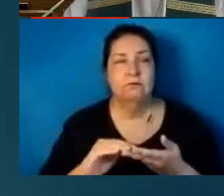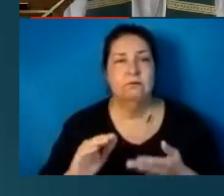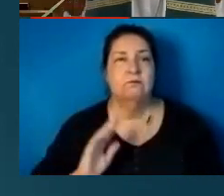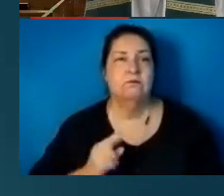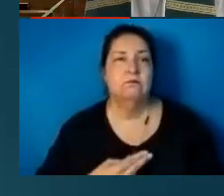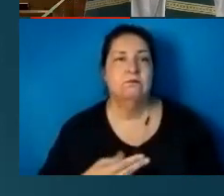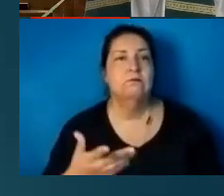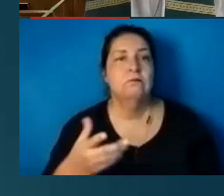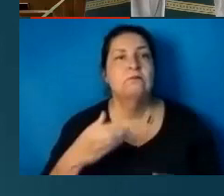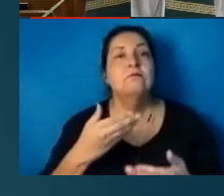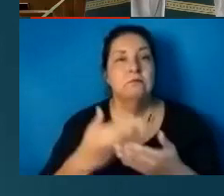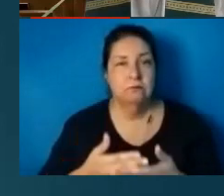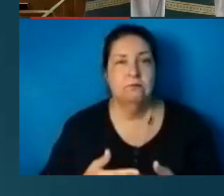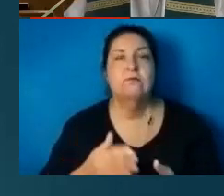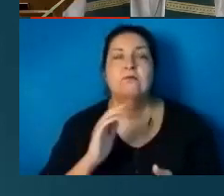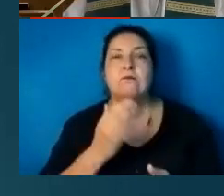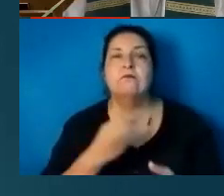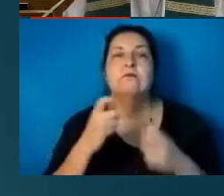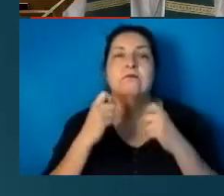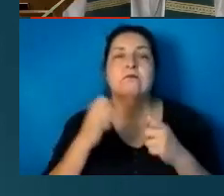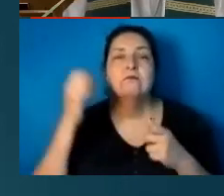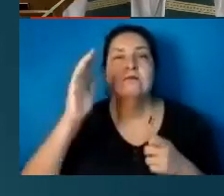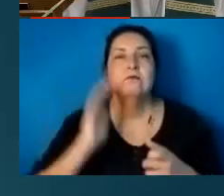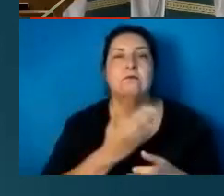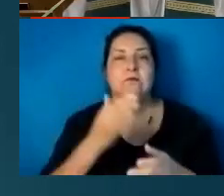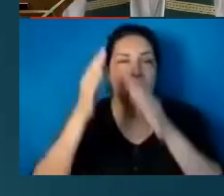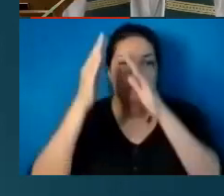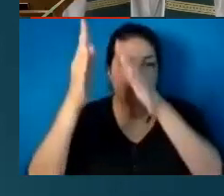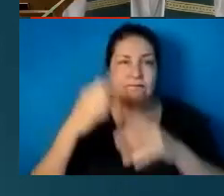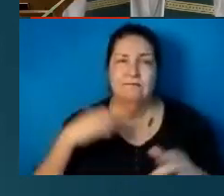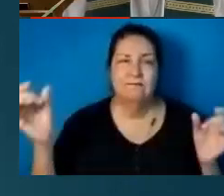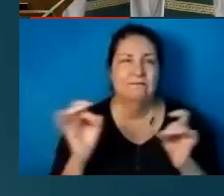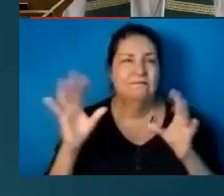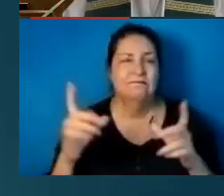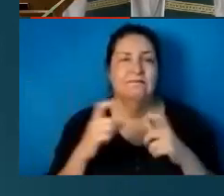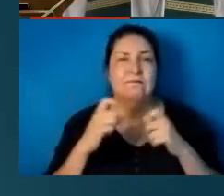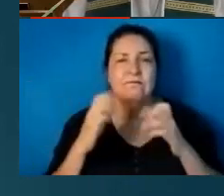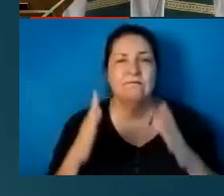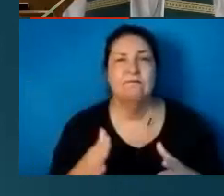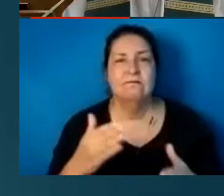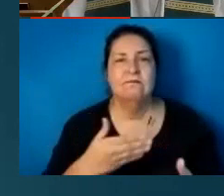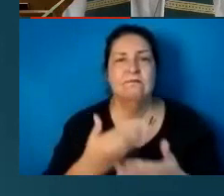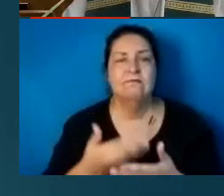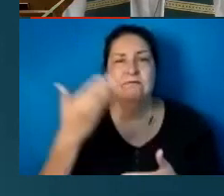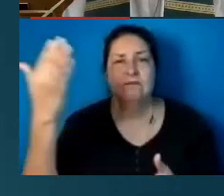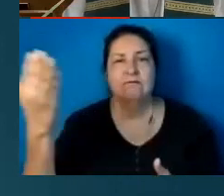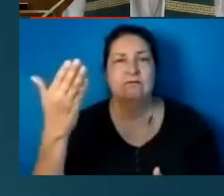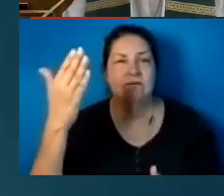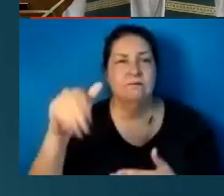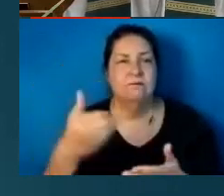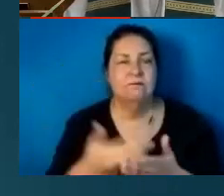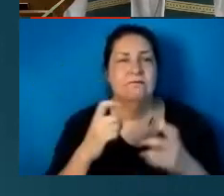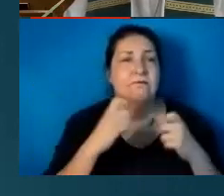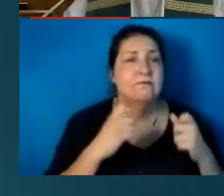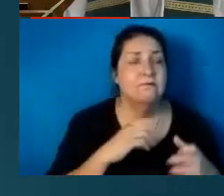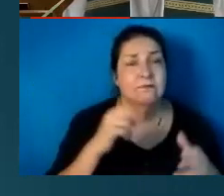Let us then confess our sins to God our Father. I, a poor miserable sinner, confess unto you all my sins